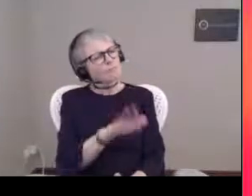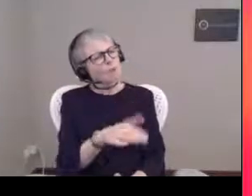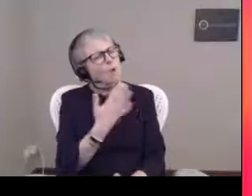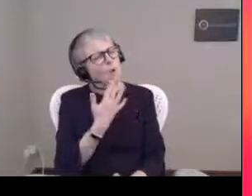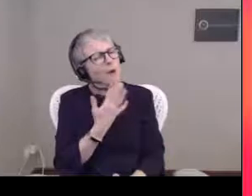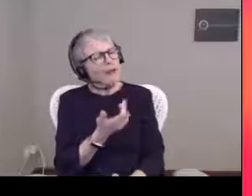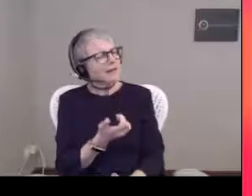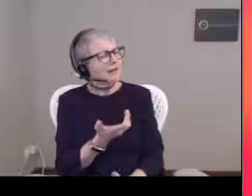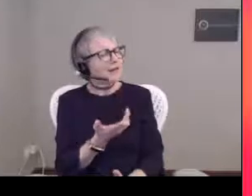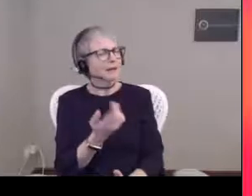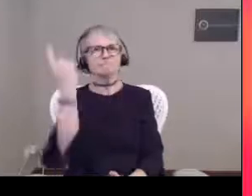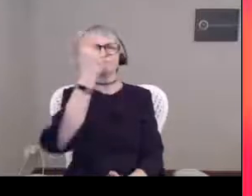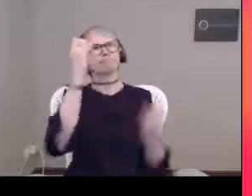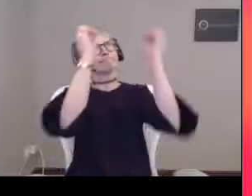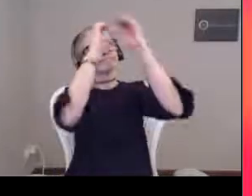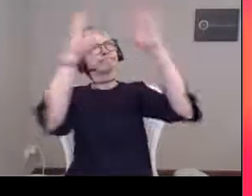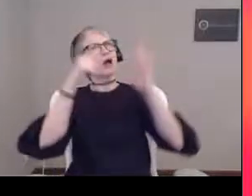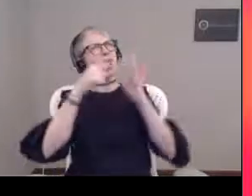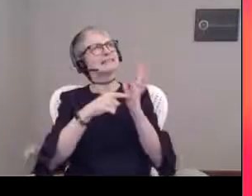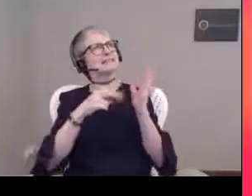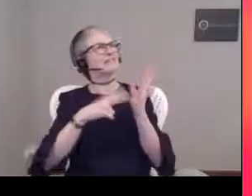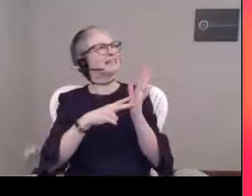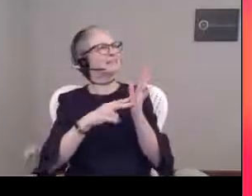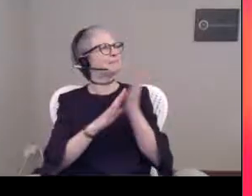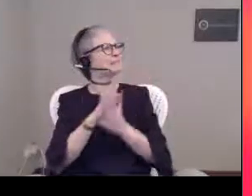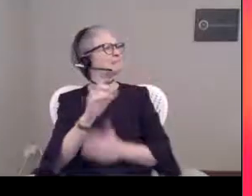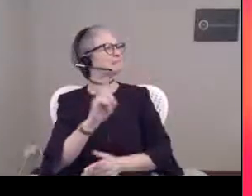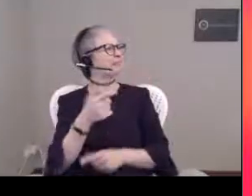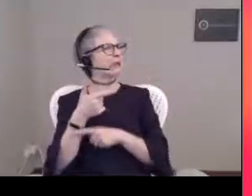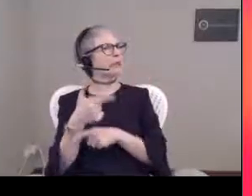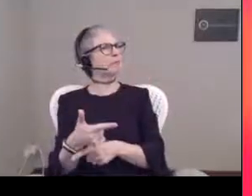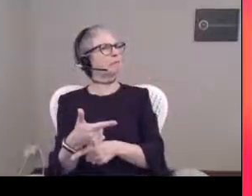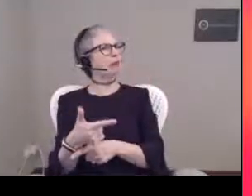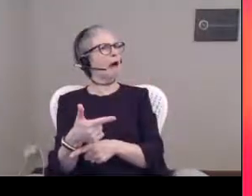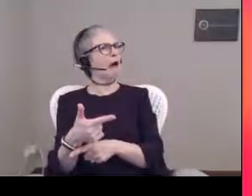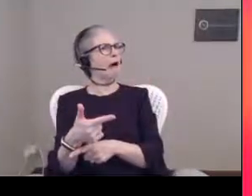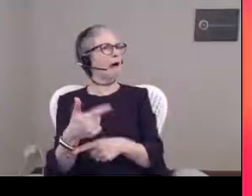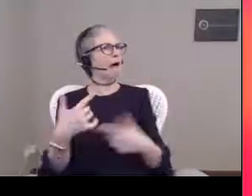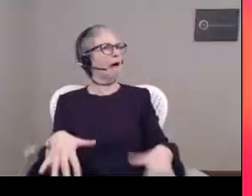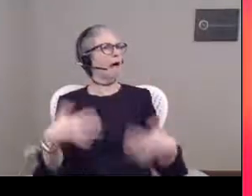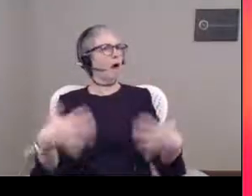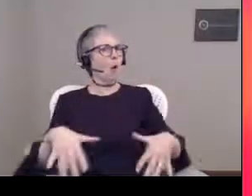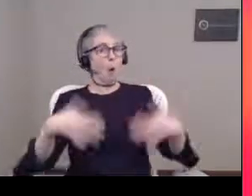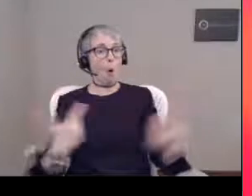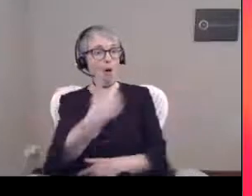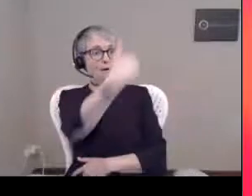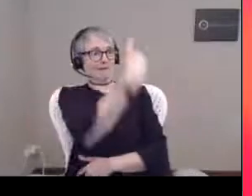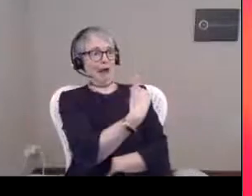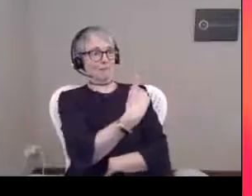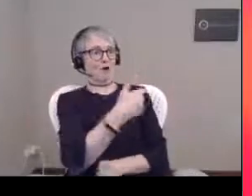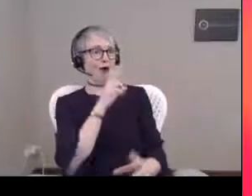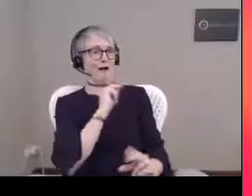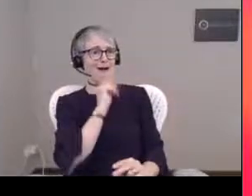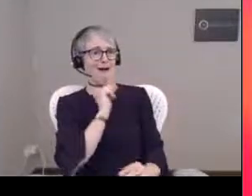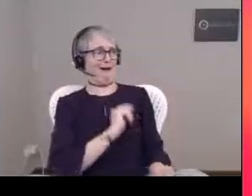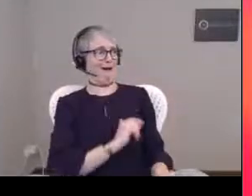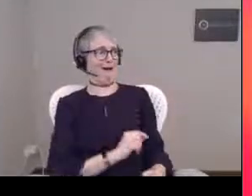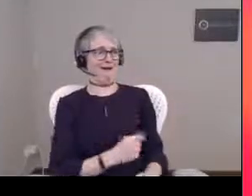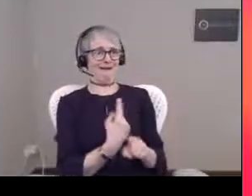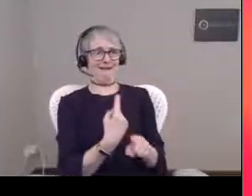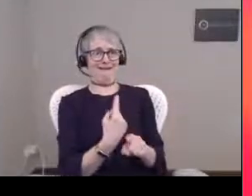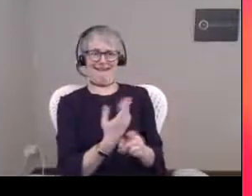might think that the only kind of jobs there are behind the camera or being a broadcaster in front of the camera.